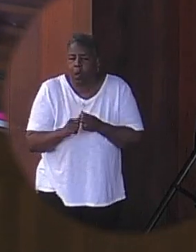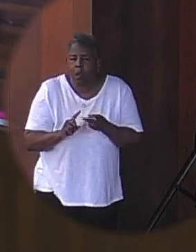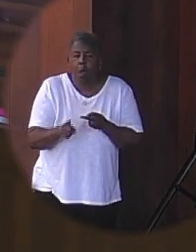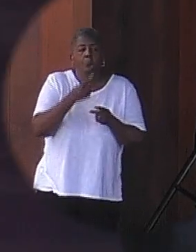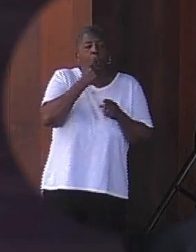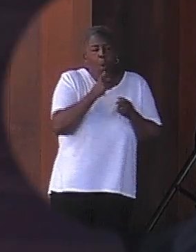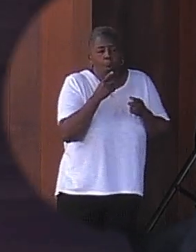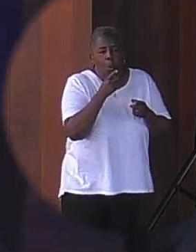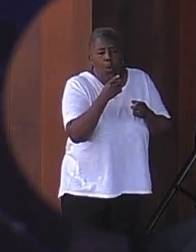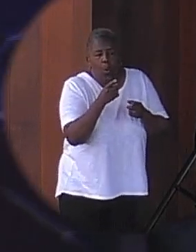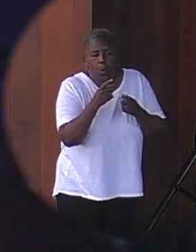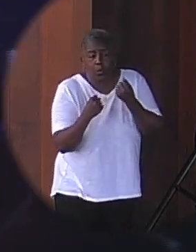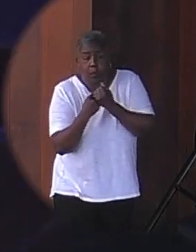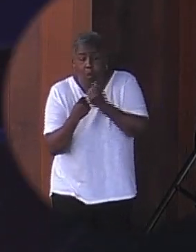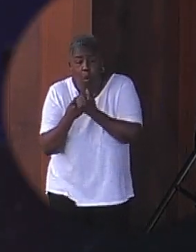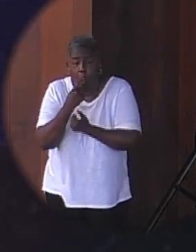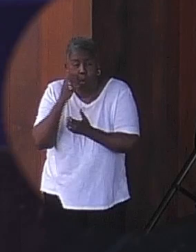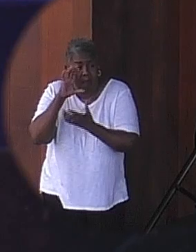Whose report do you believe?